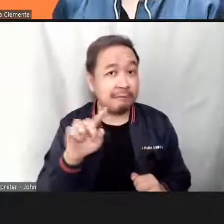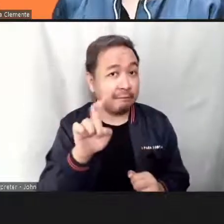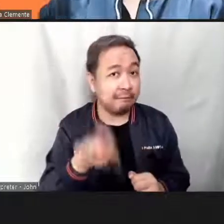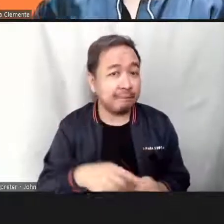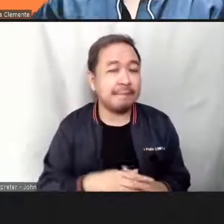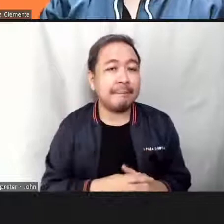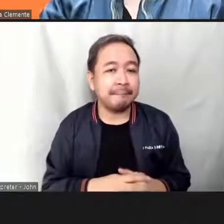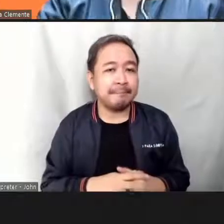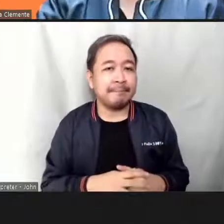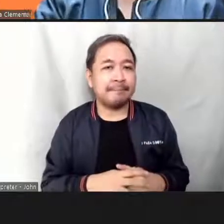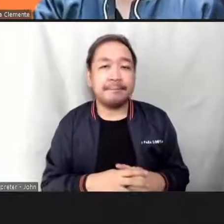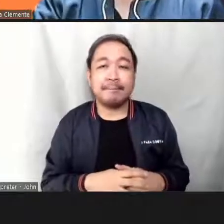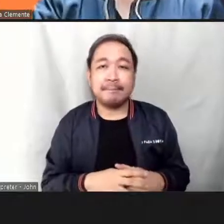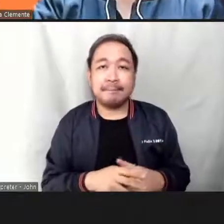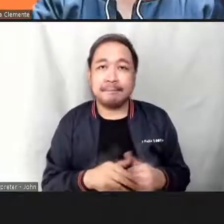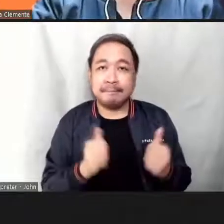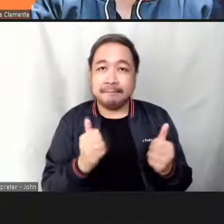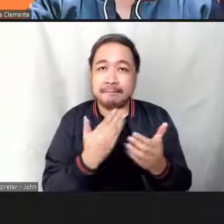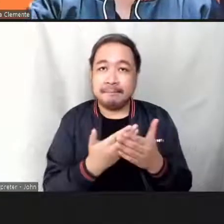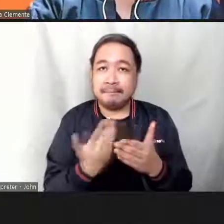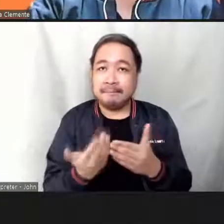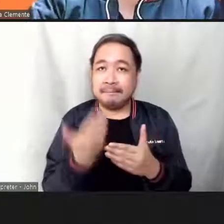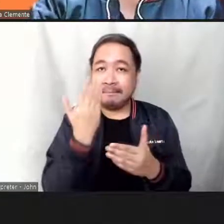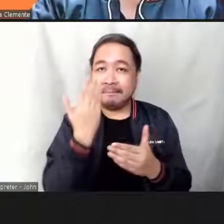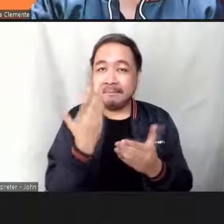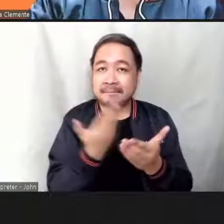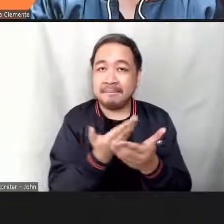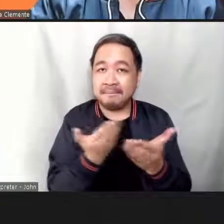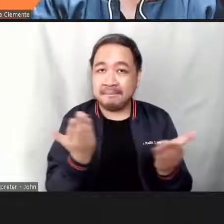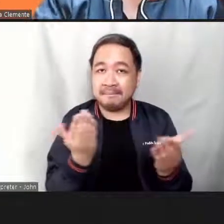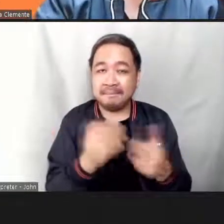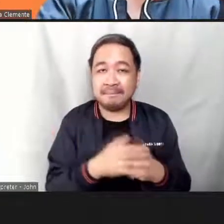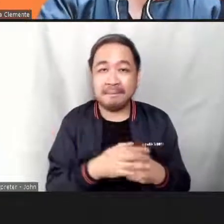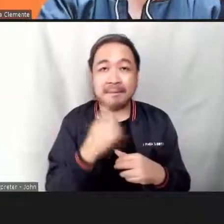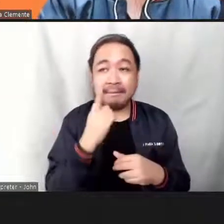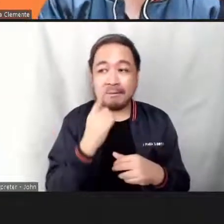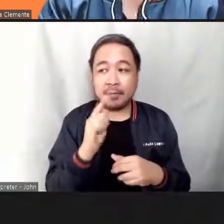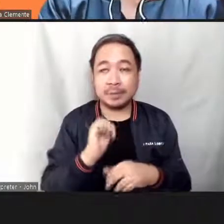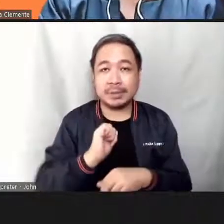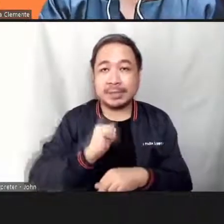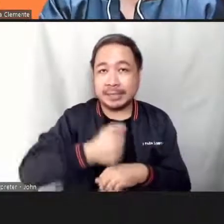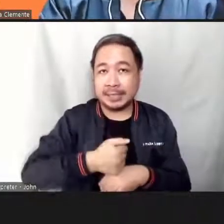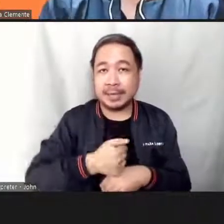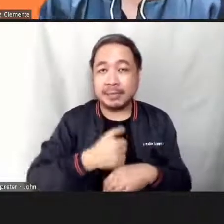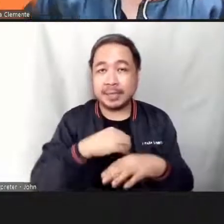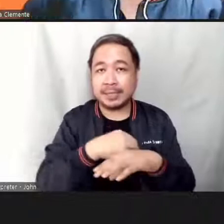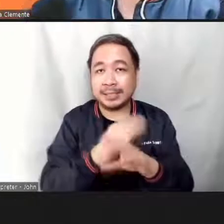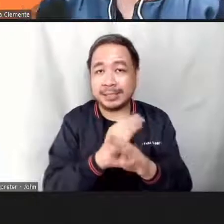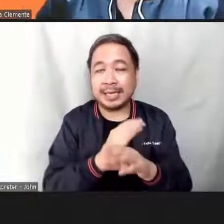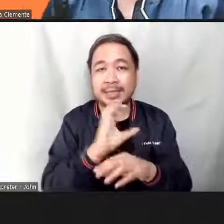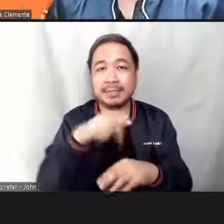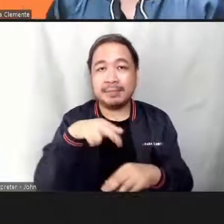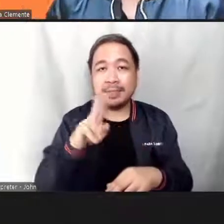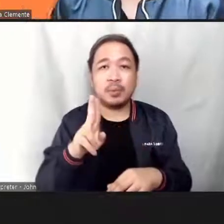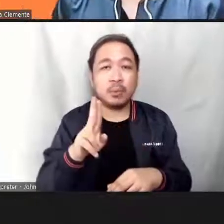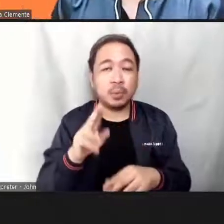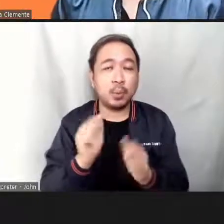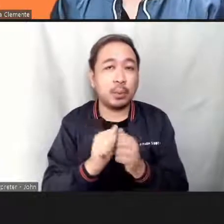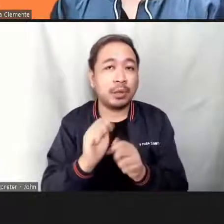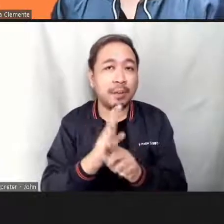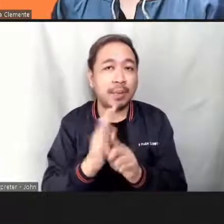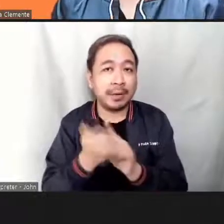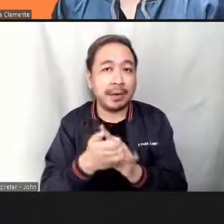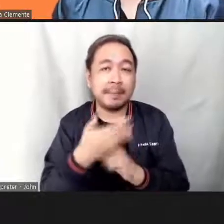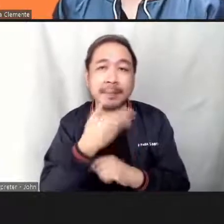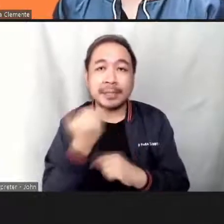Good morning po to everyone. So, in setting up a tele-CPU po in your barangay, it is best po to